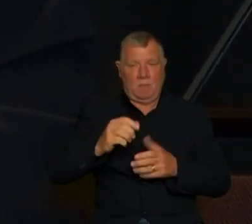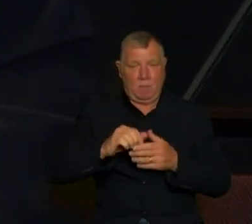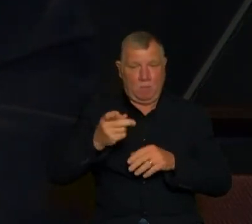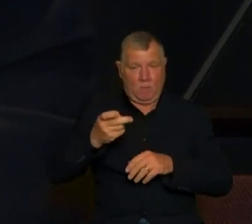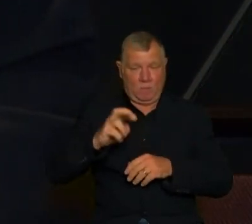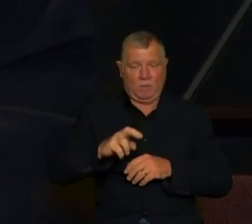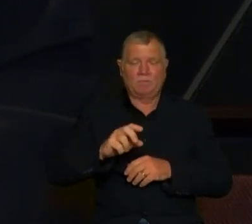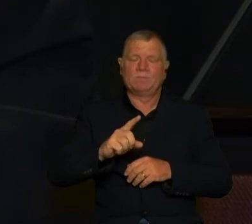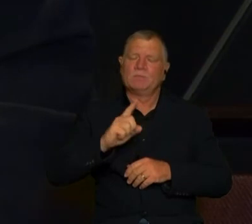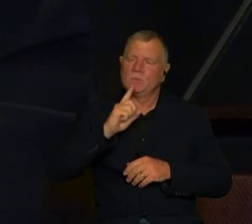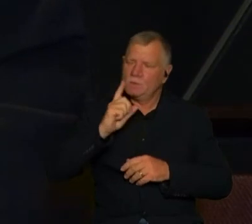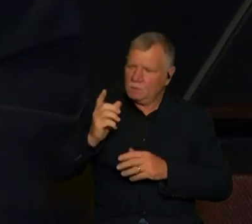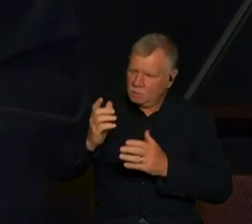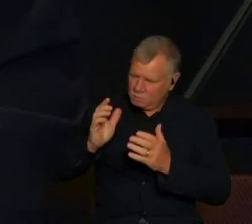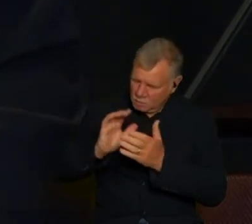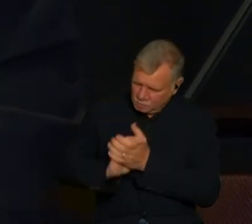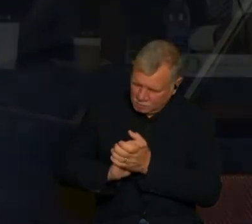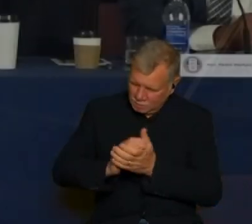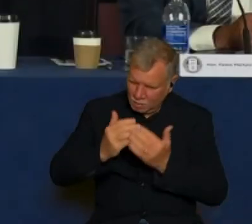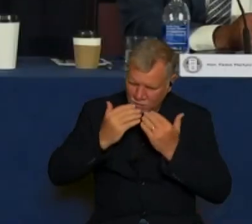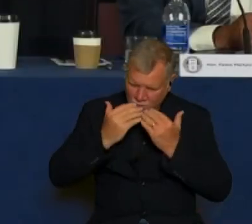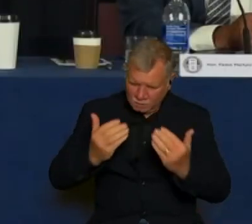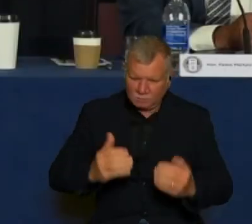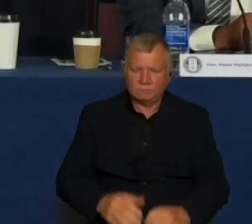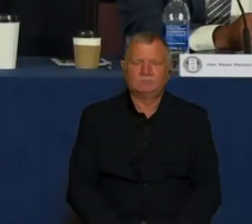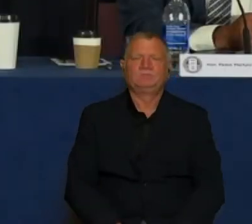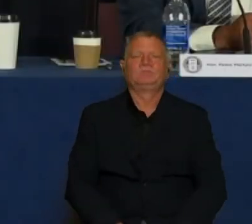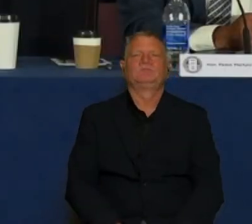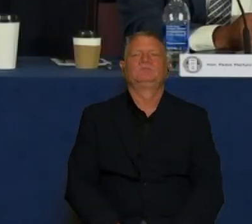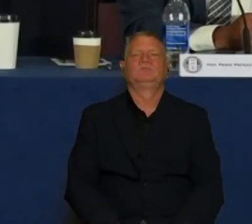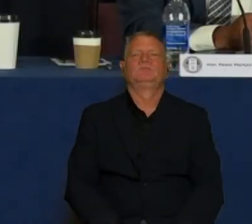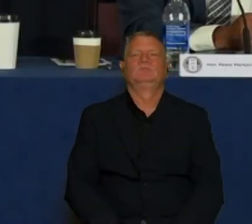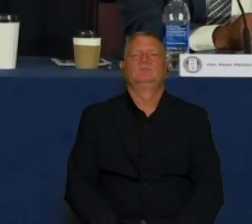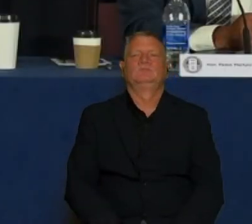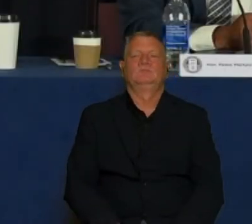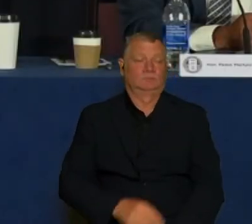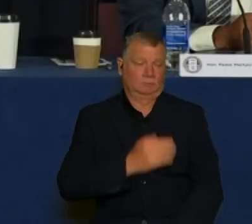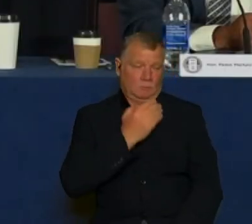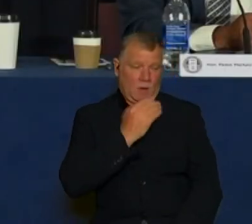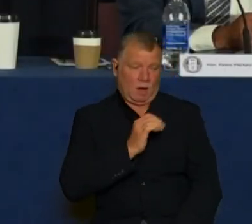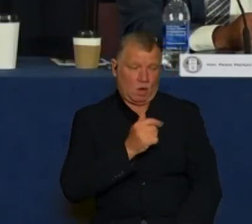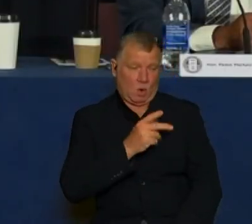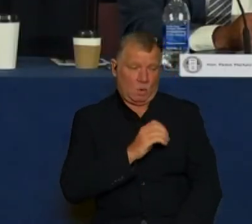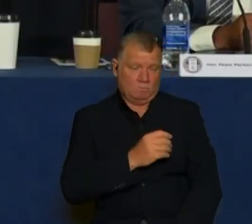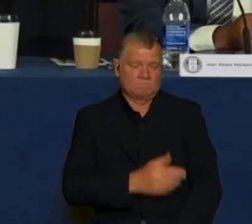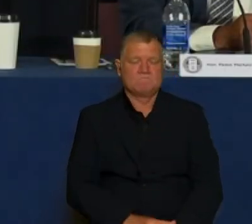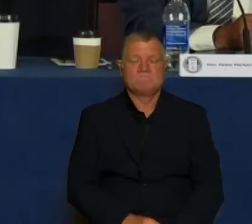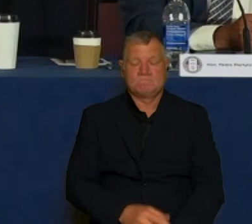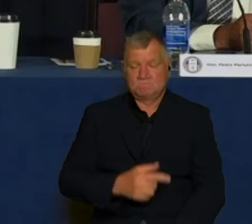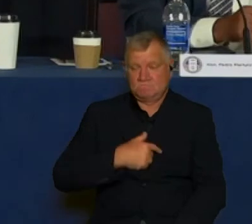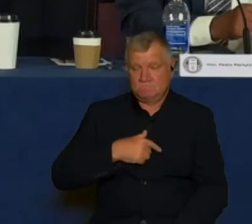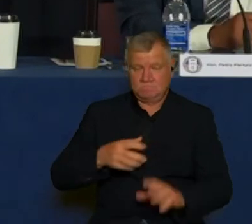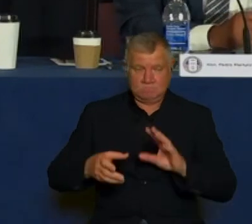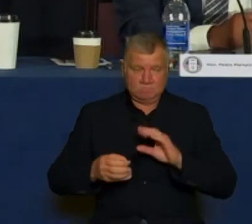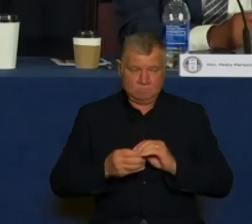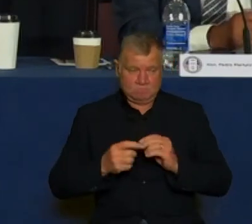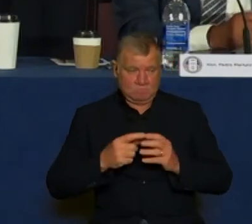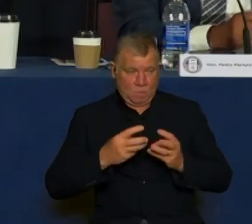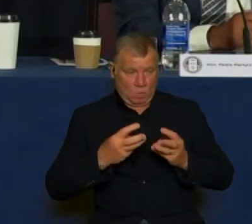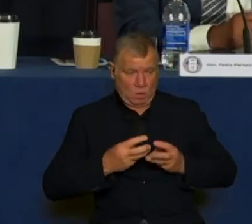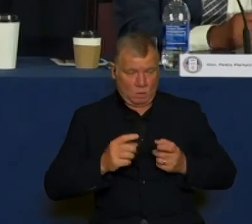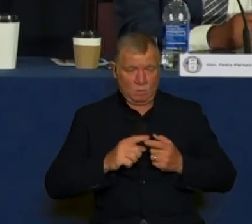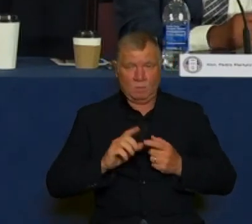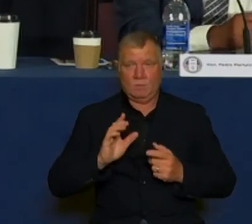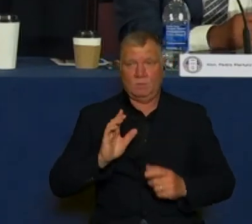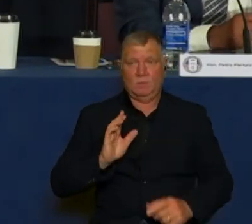congratulations, welcome, and thank you. Thank you, Antonio. So I would like to add to Antonio's welcome and